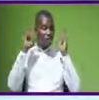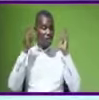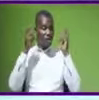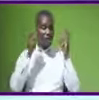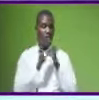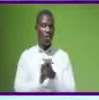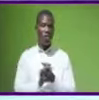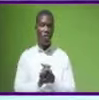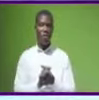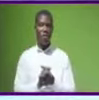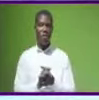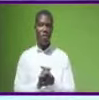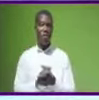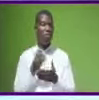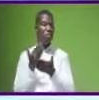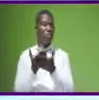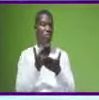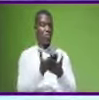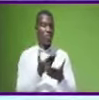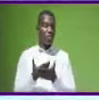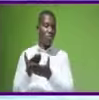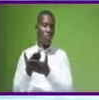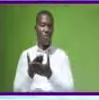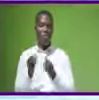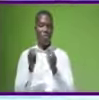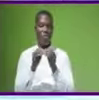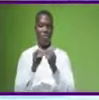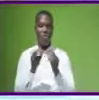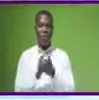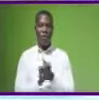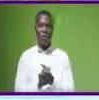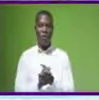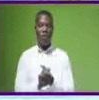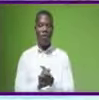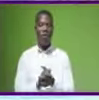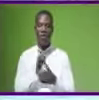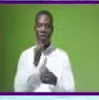Eddie Diani Tia baby. And so no, Anya